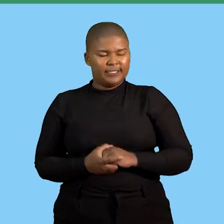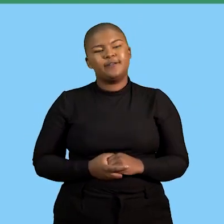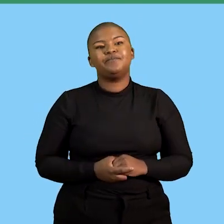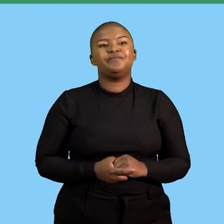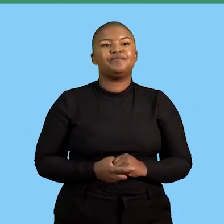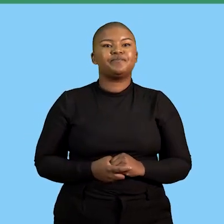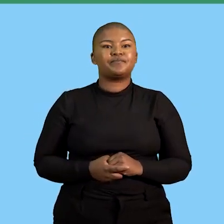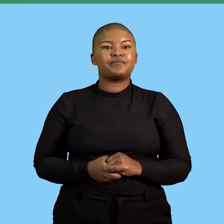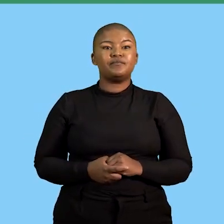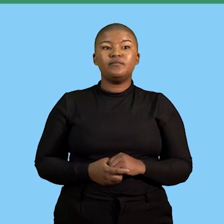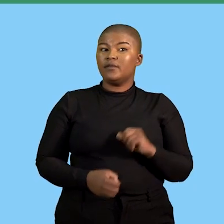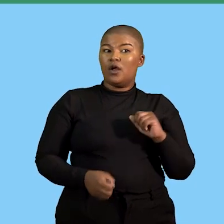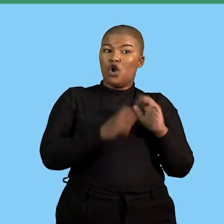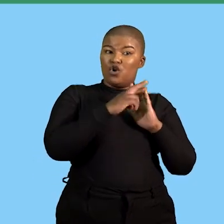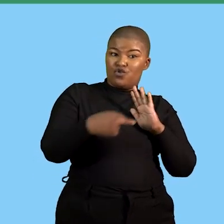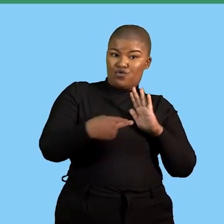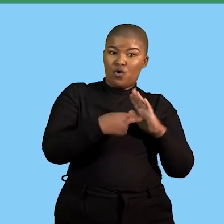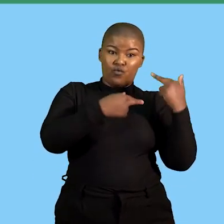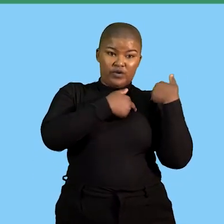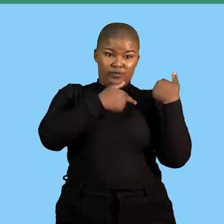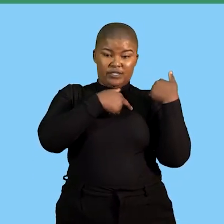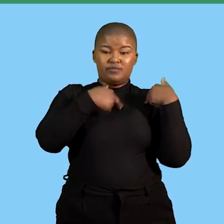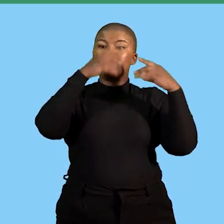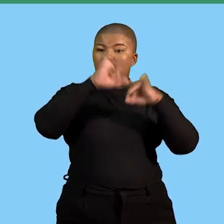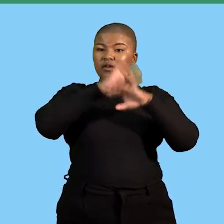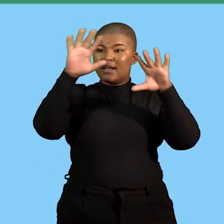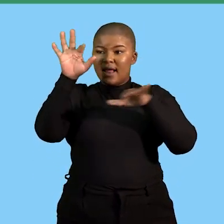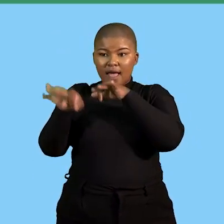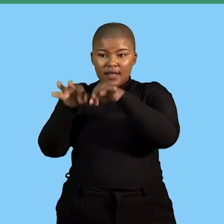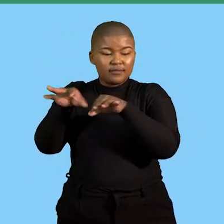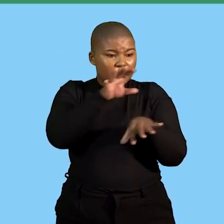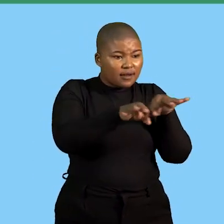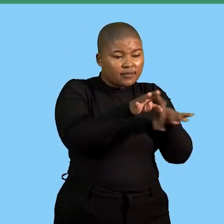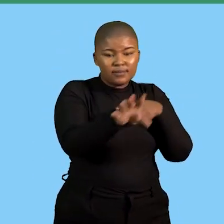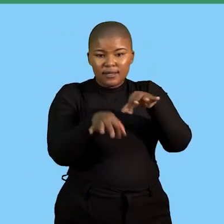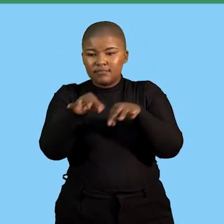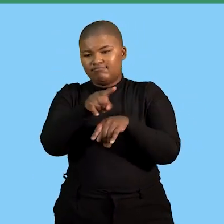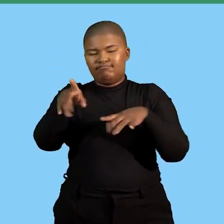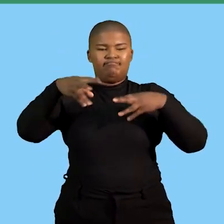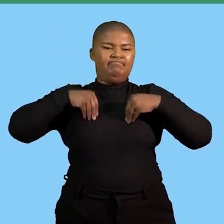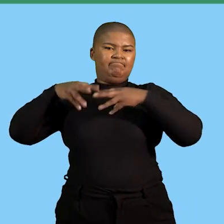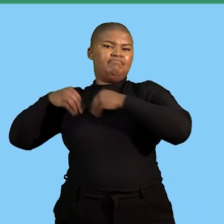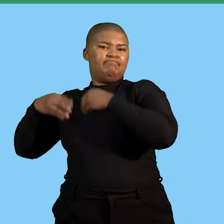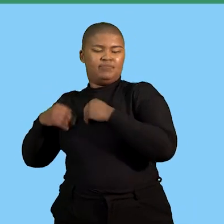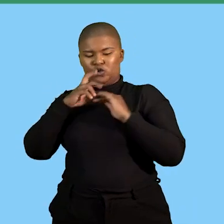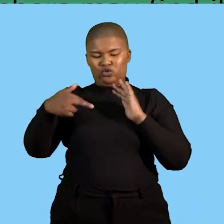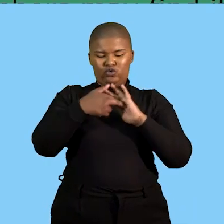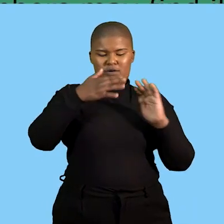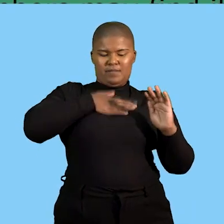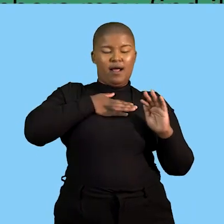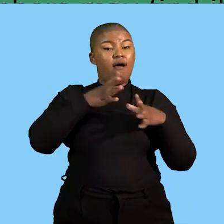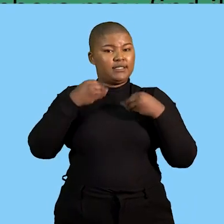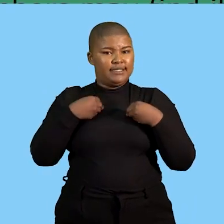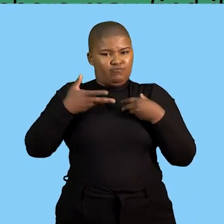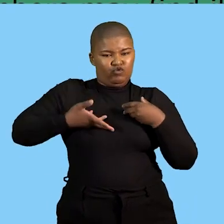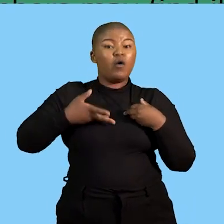then roles and responsibilities are clearly defined and accepted. Everyone would accept their role, especially after the conflict